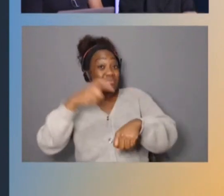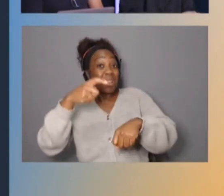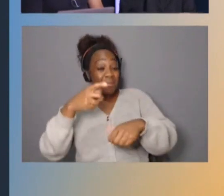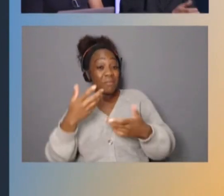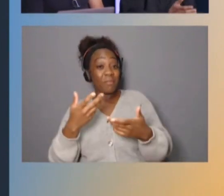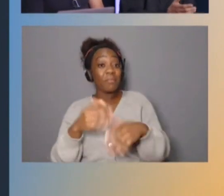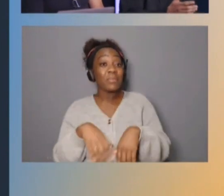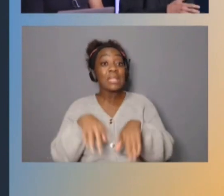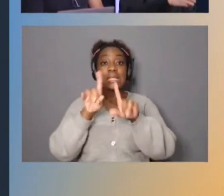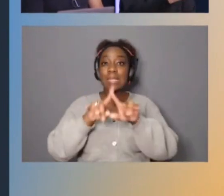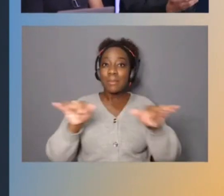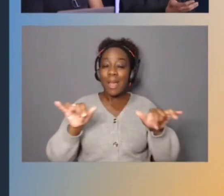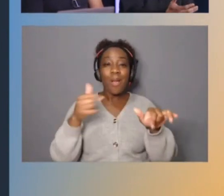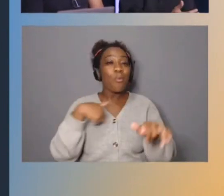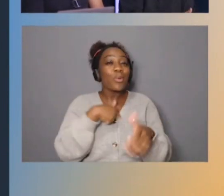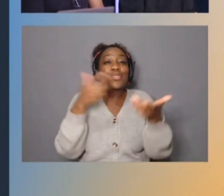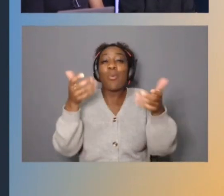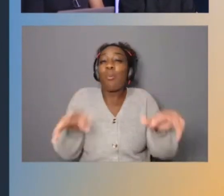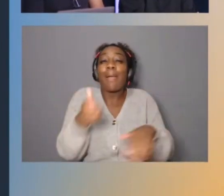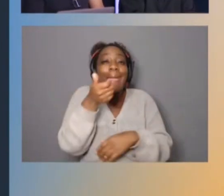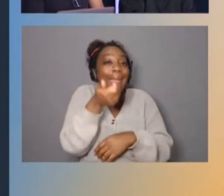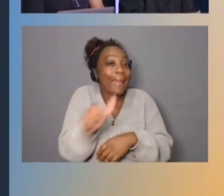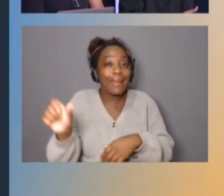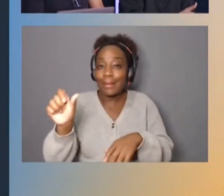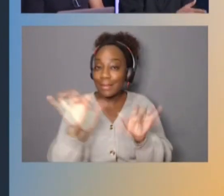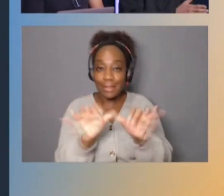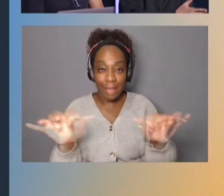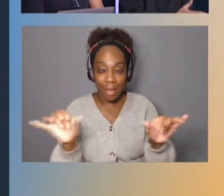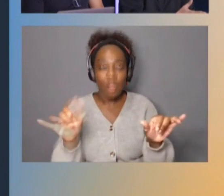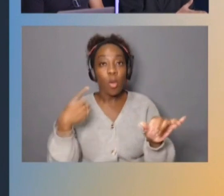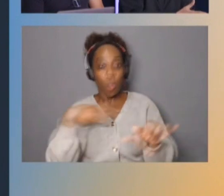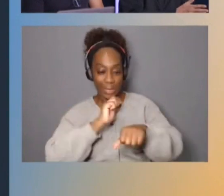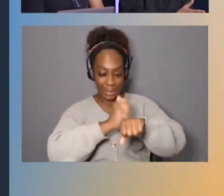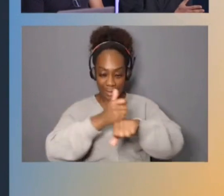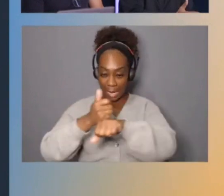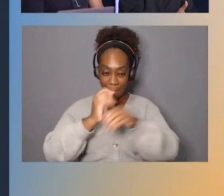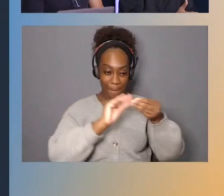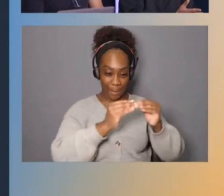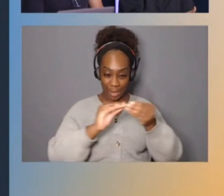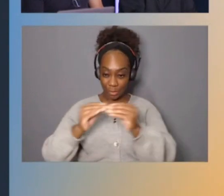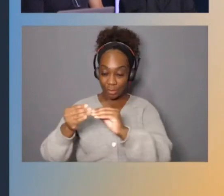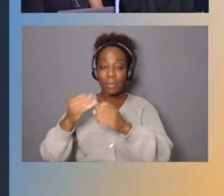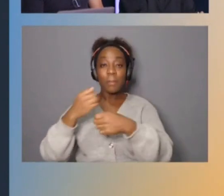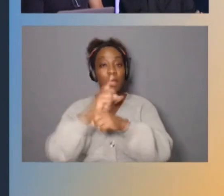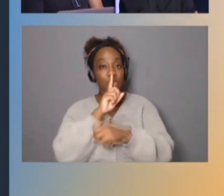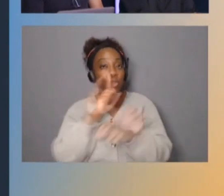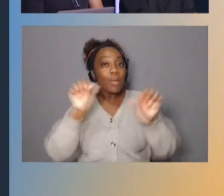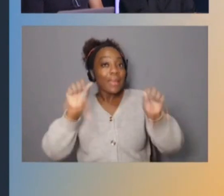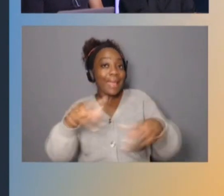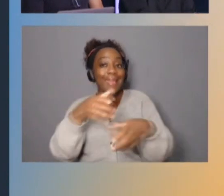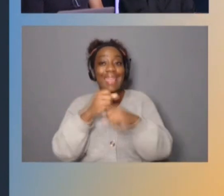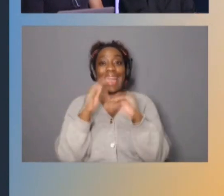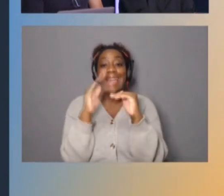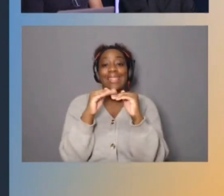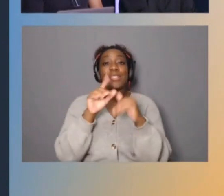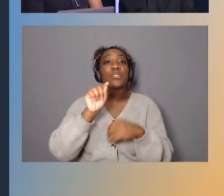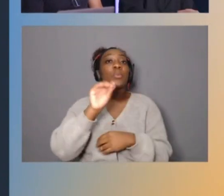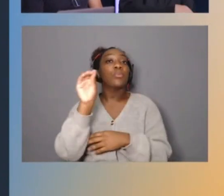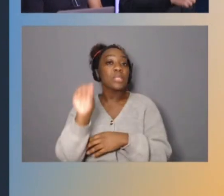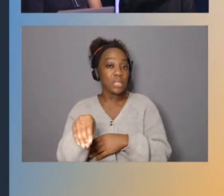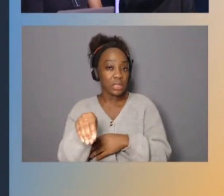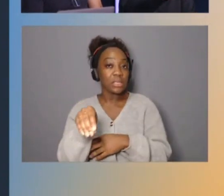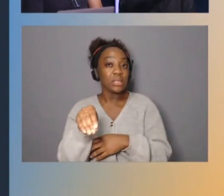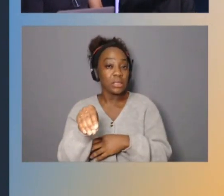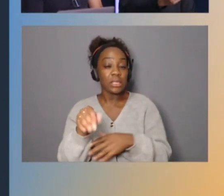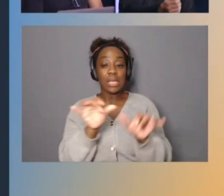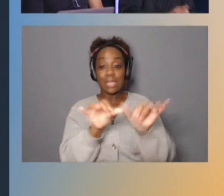want like any scale. We actually set a metric for us to make sure that we are going to get at least 90%